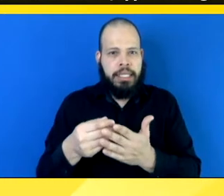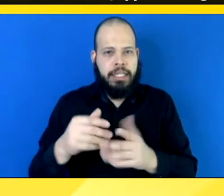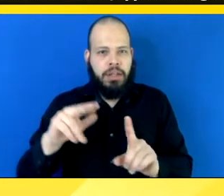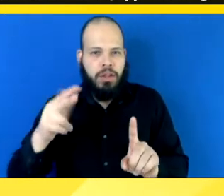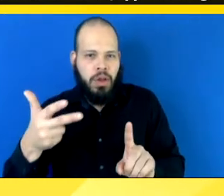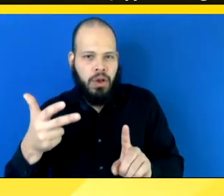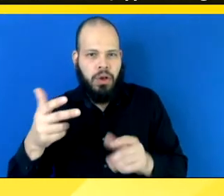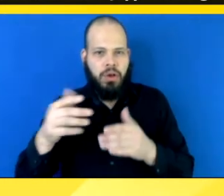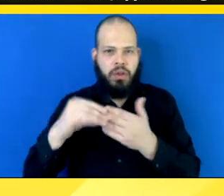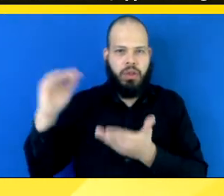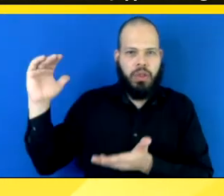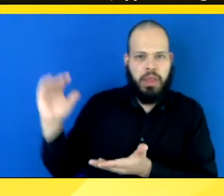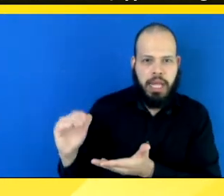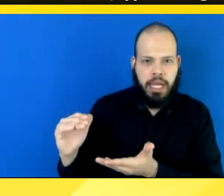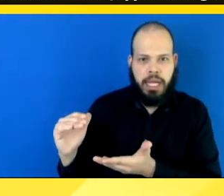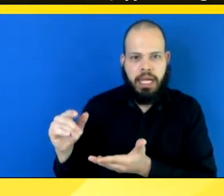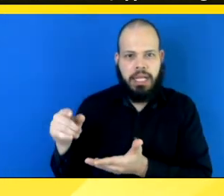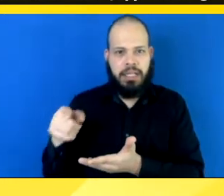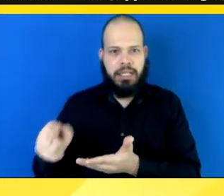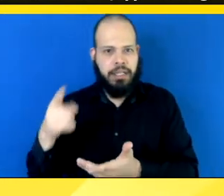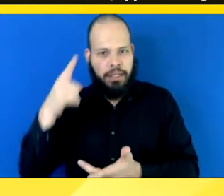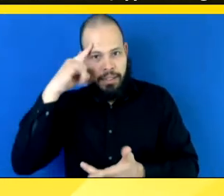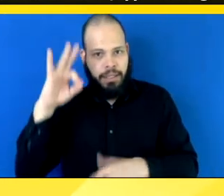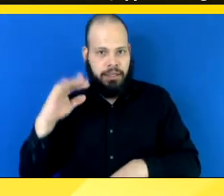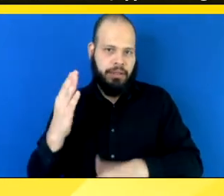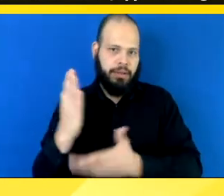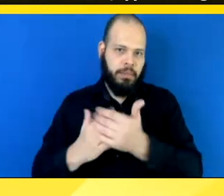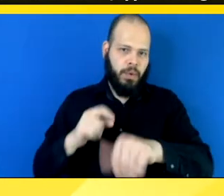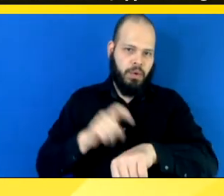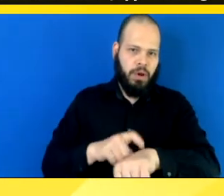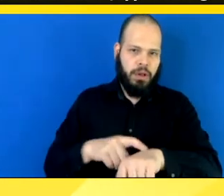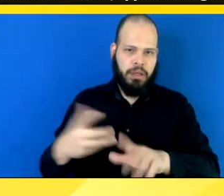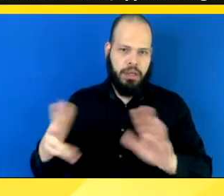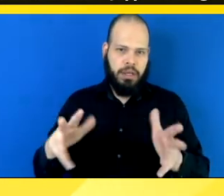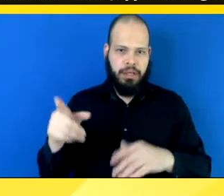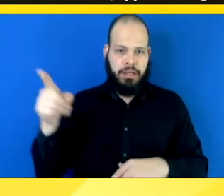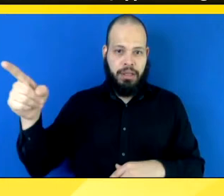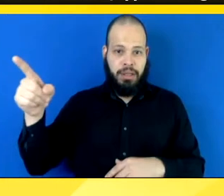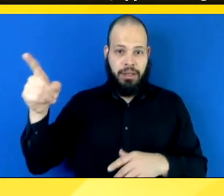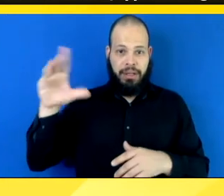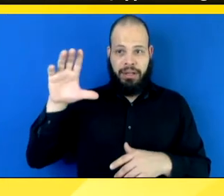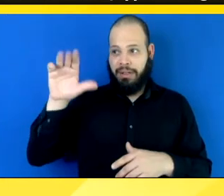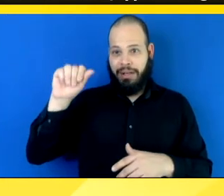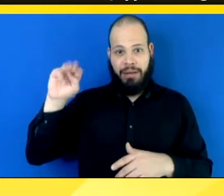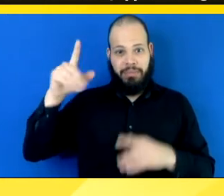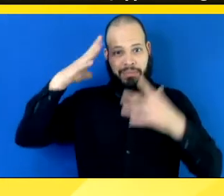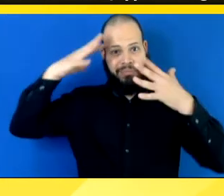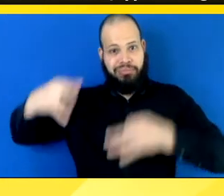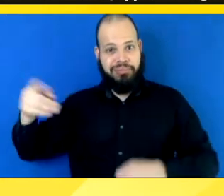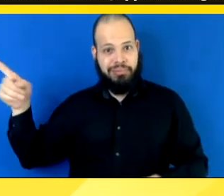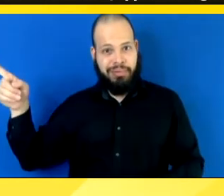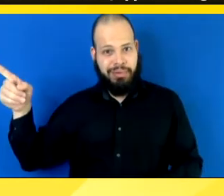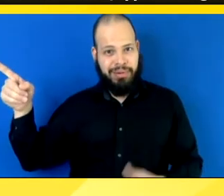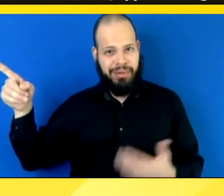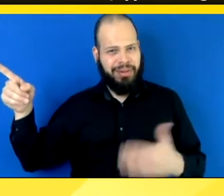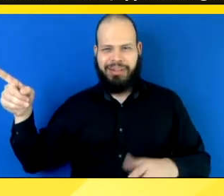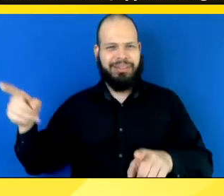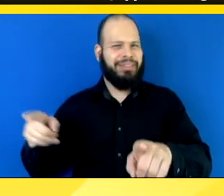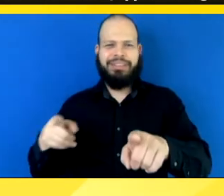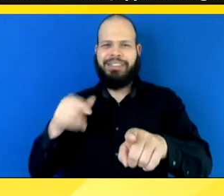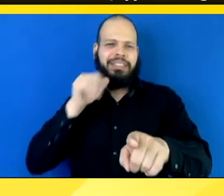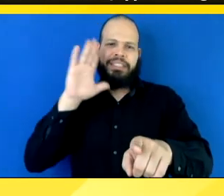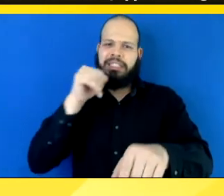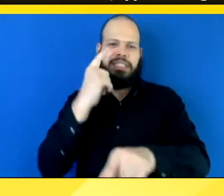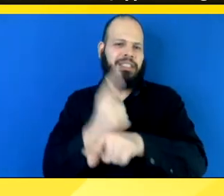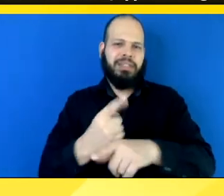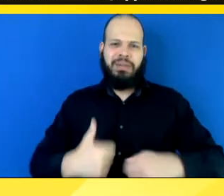of the workers defining their value, he said, it's no way to live. Life is too short to be hating a place where you spend a third of your